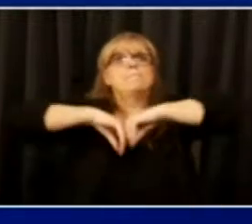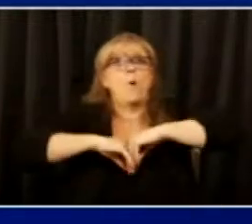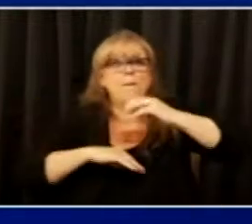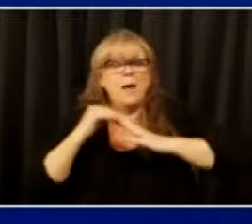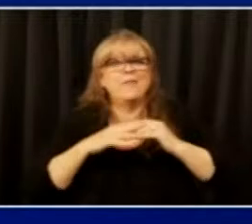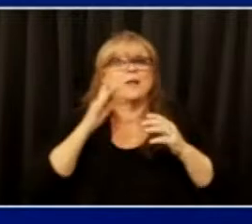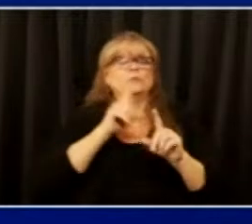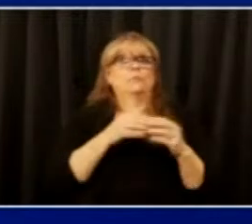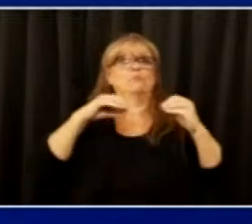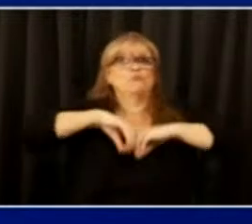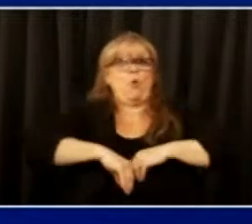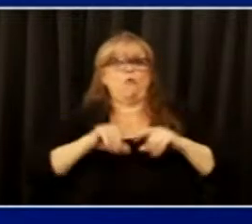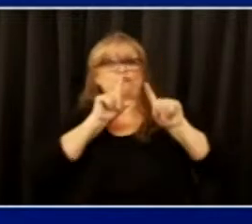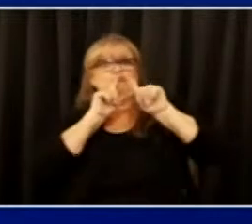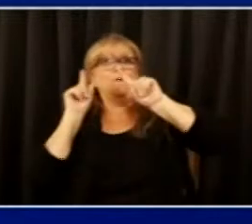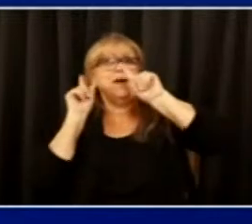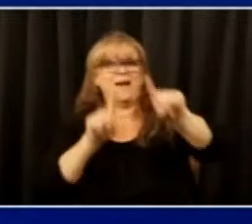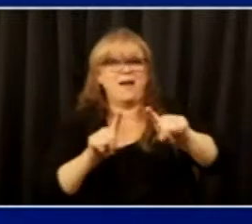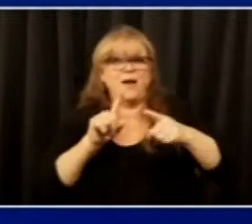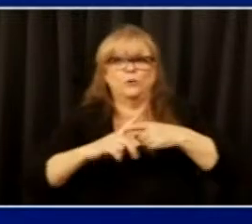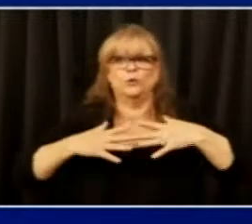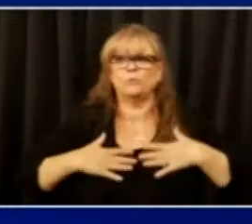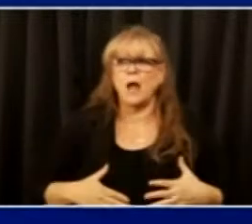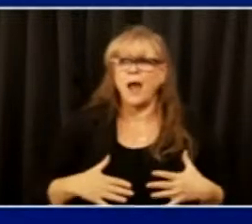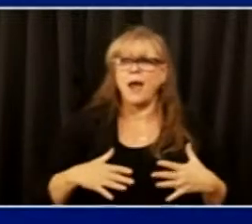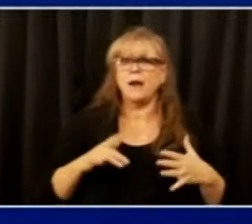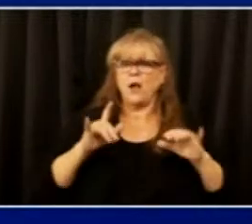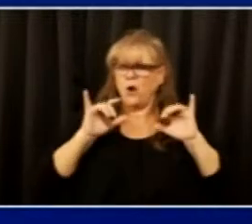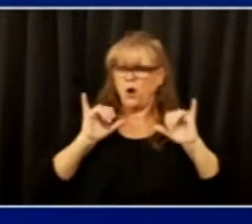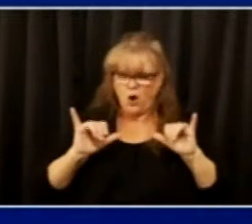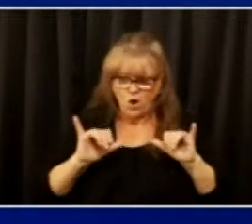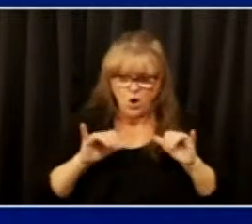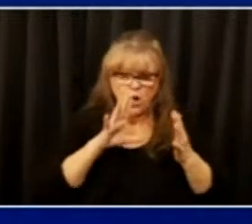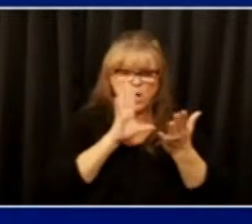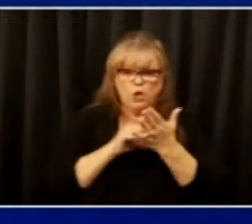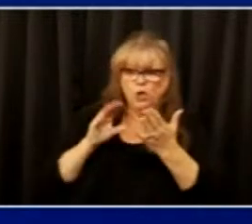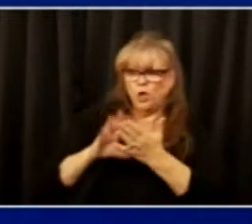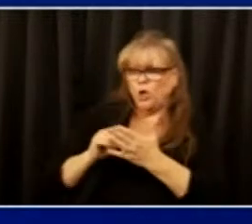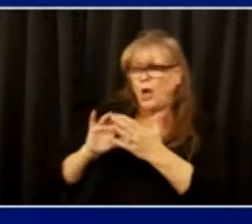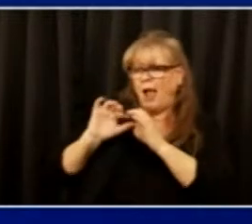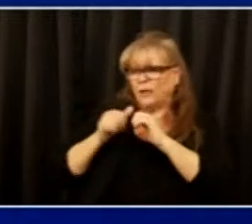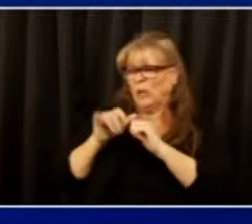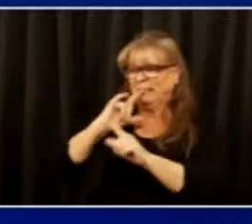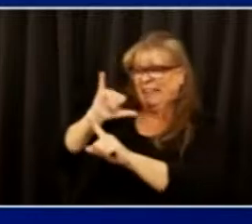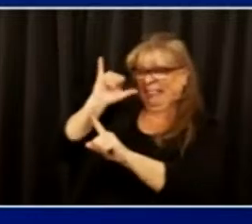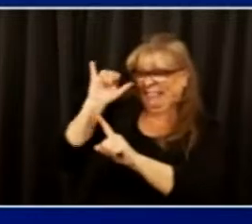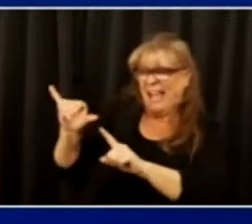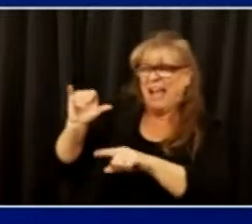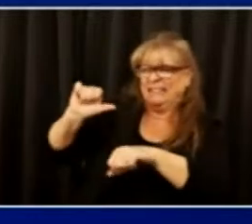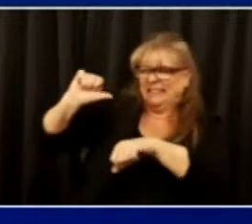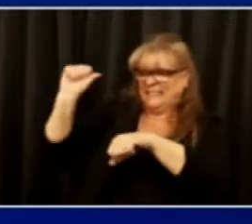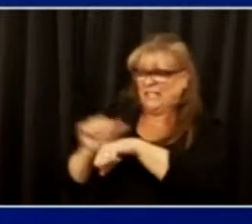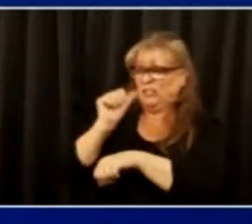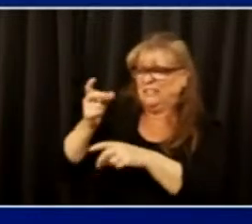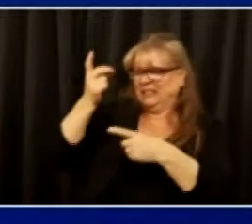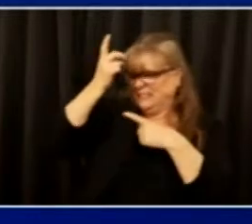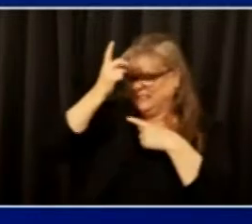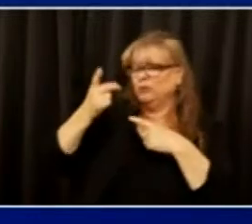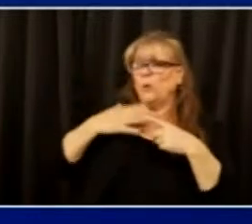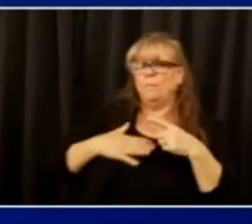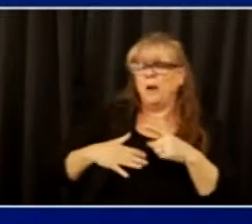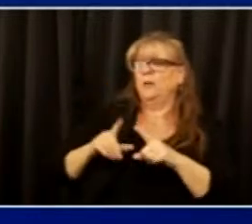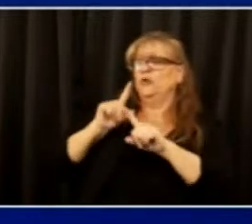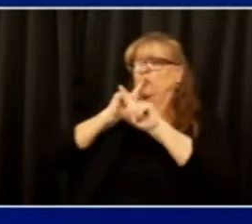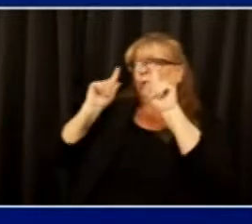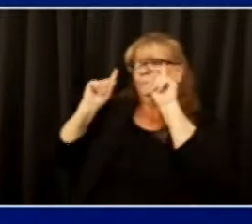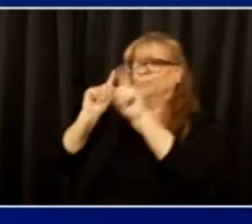it's learning what this protein looks like. And now you're ready, you're vaccinated. And so if you actually